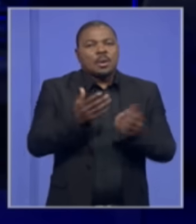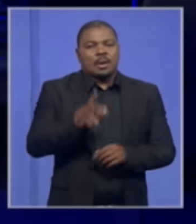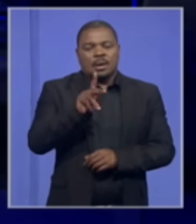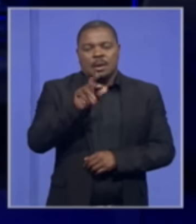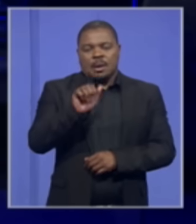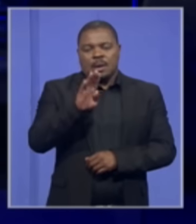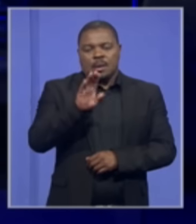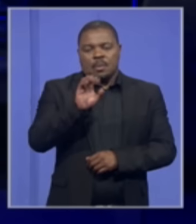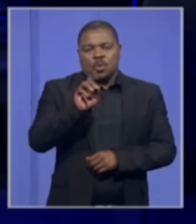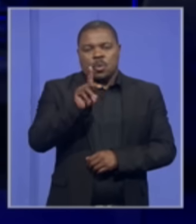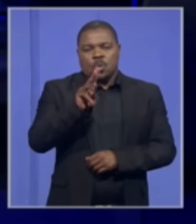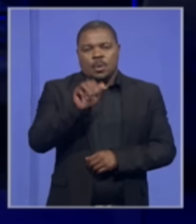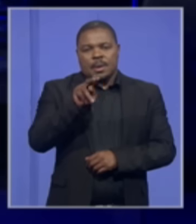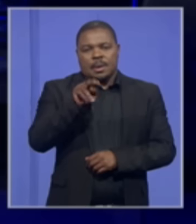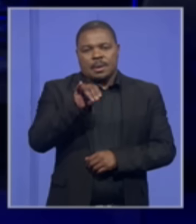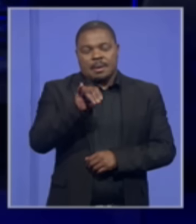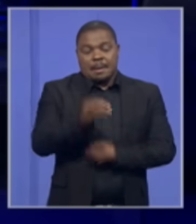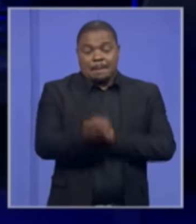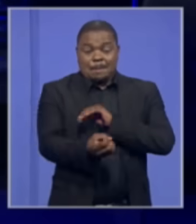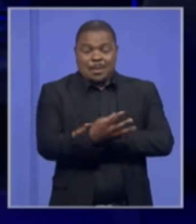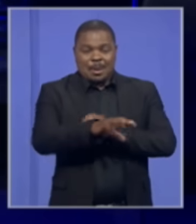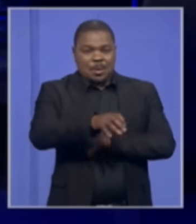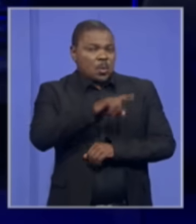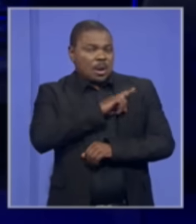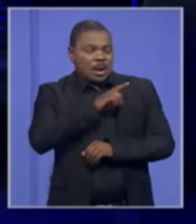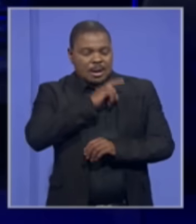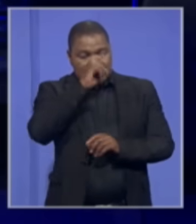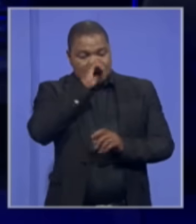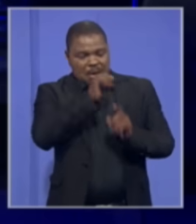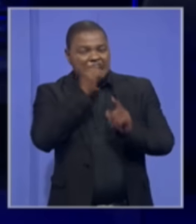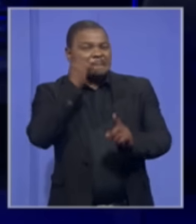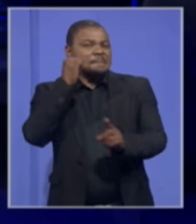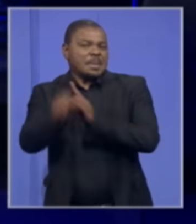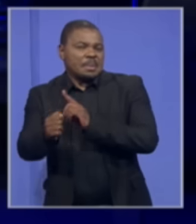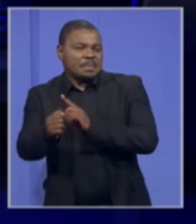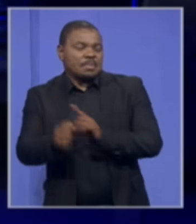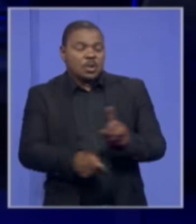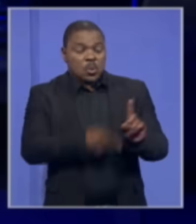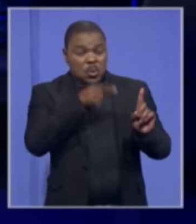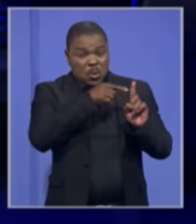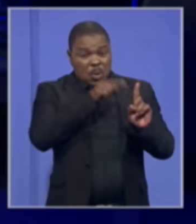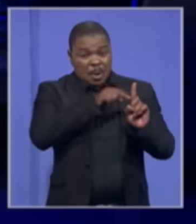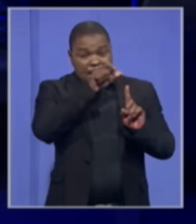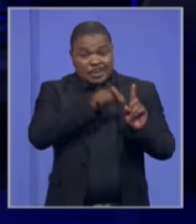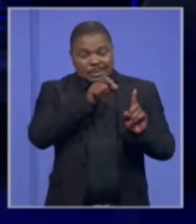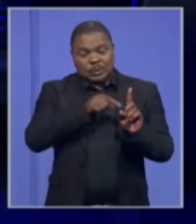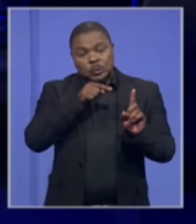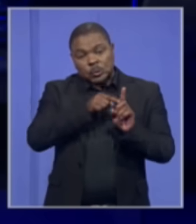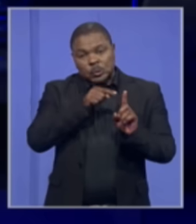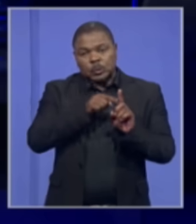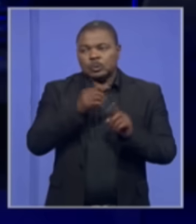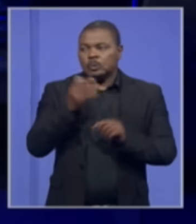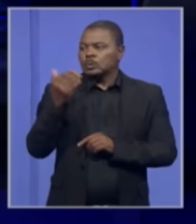Kabokweni provinseng ya Mpumalanga mabapi le polao ya kgaitsedi ya hae. Ho tlalewa hore moqusua enwa o ile a tshwarwa ka la bobedi